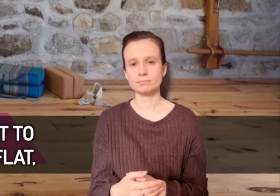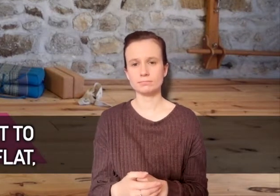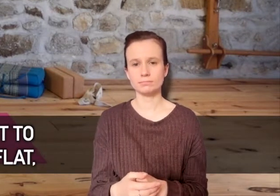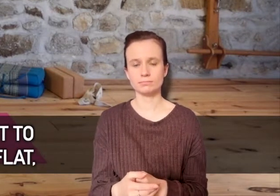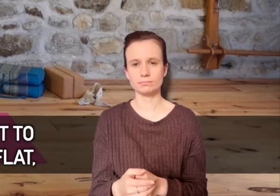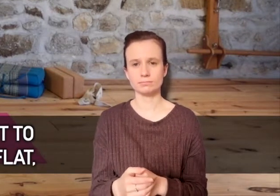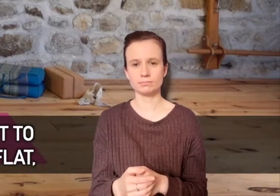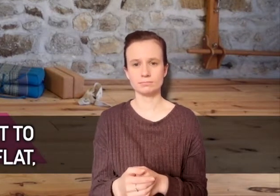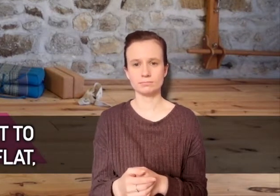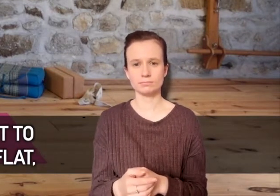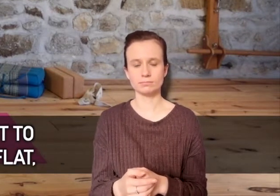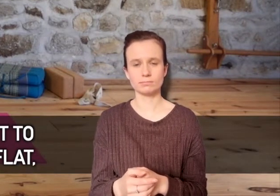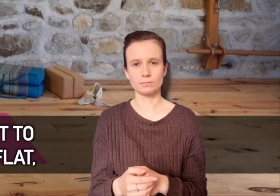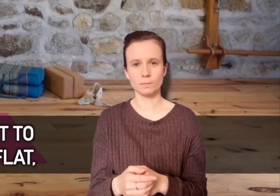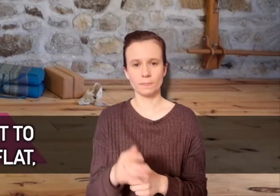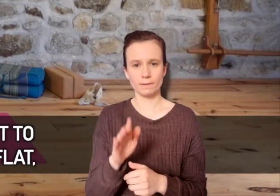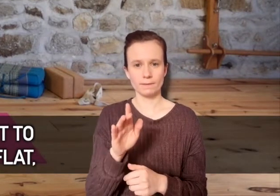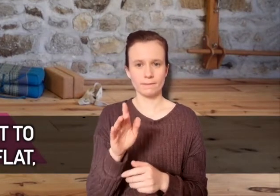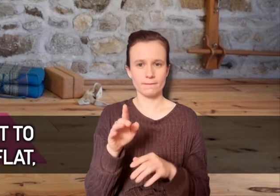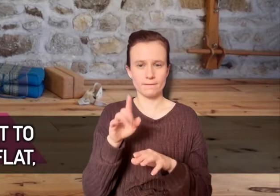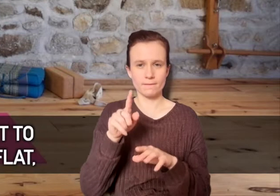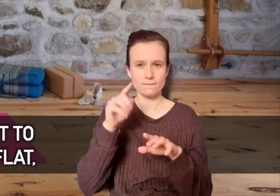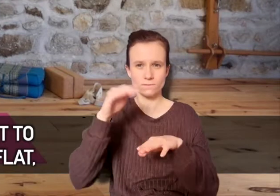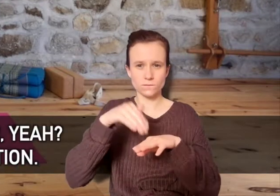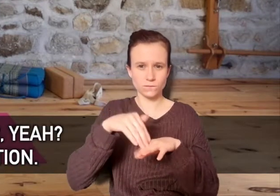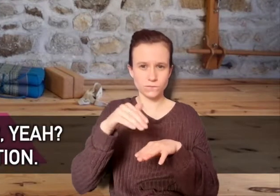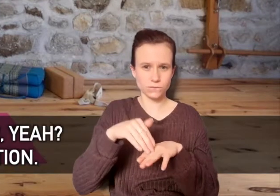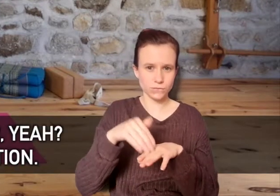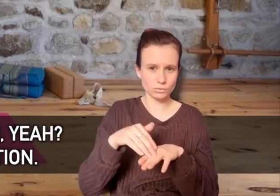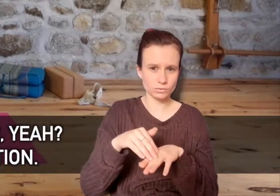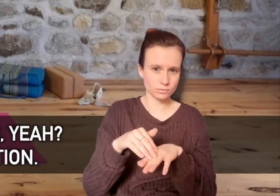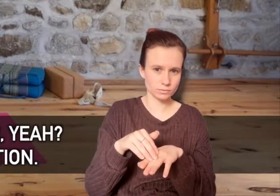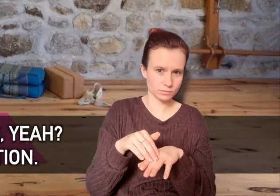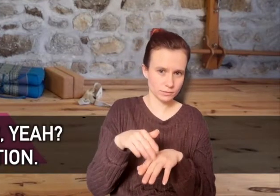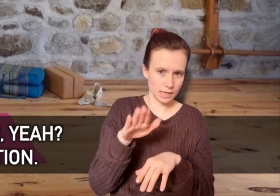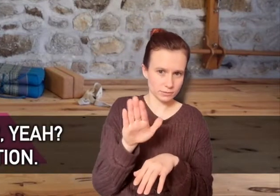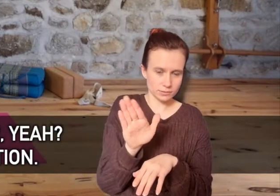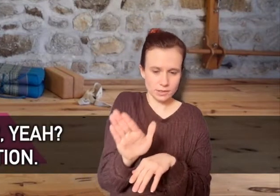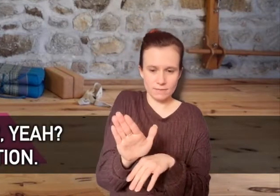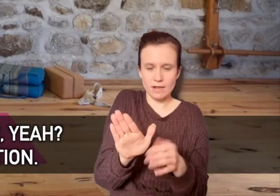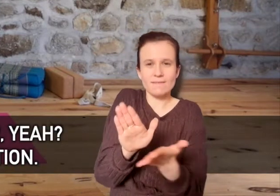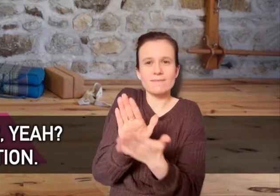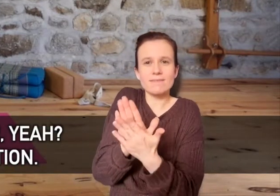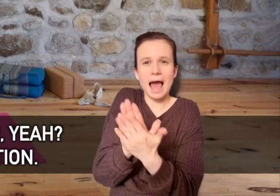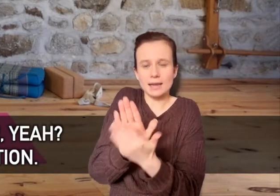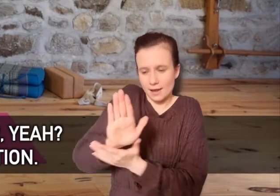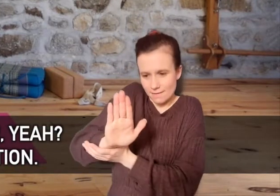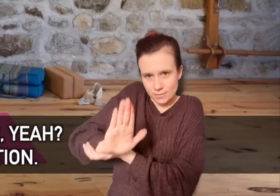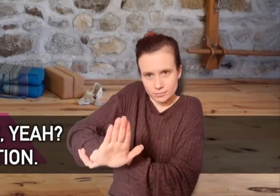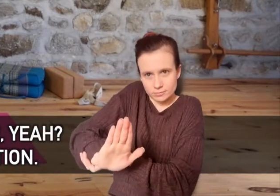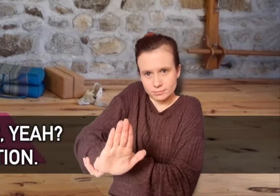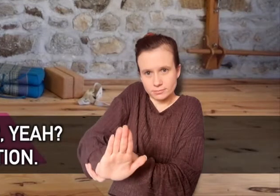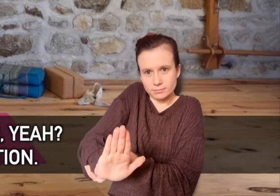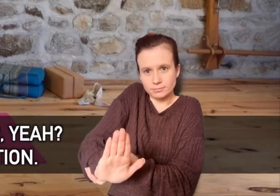that foot out to the side, and you want to keep it flat, as if it's still standing on the floor. Yeah? You're going to maintain